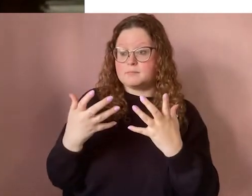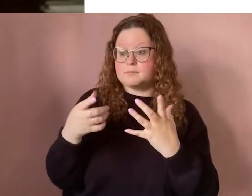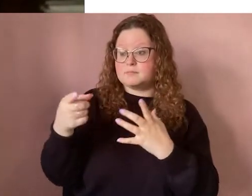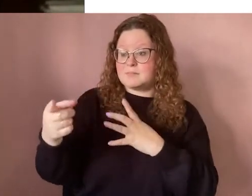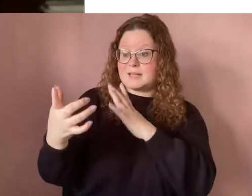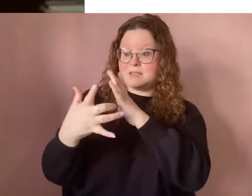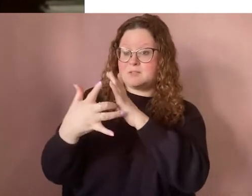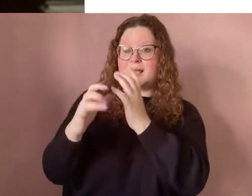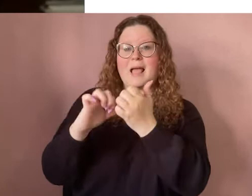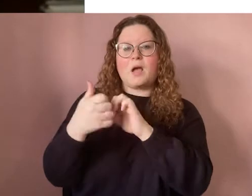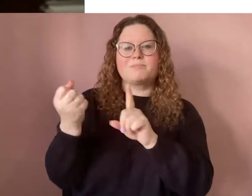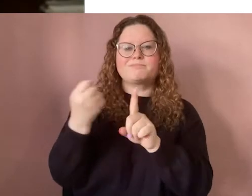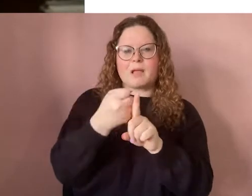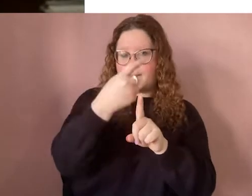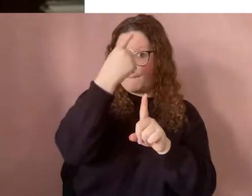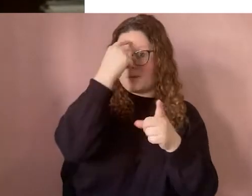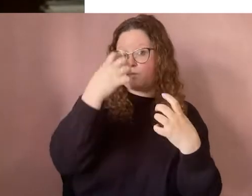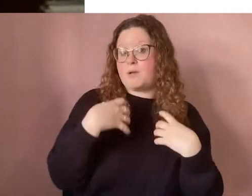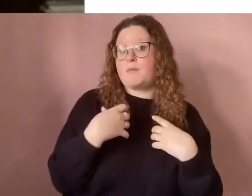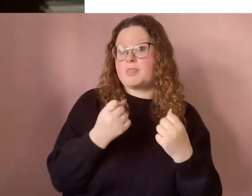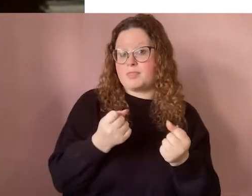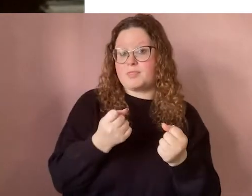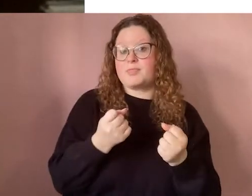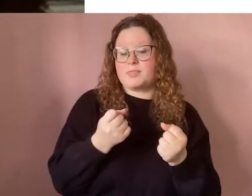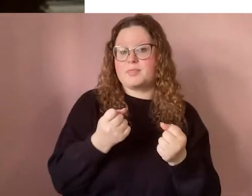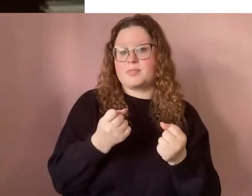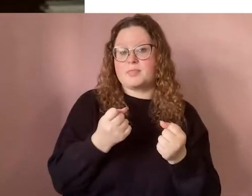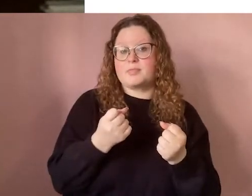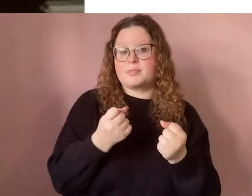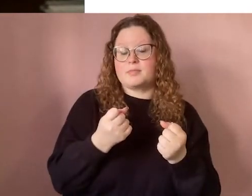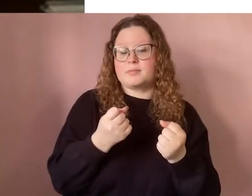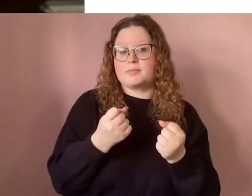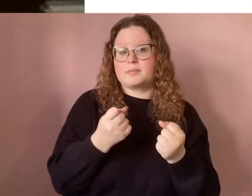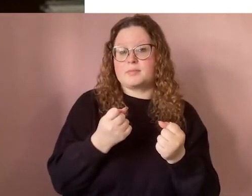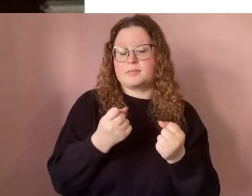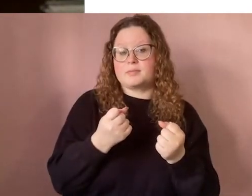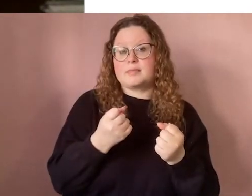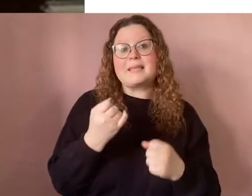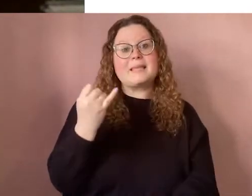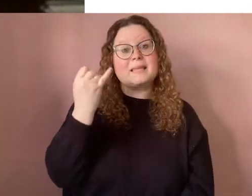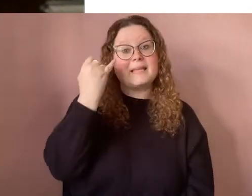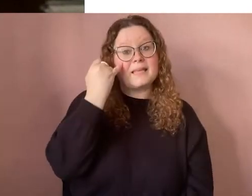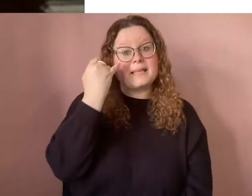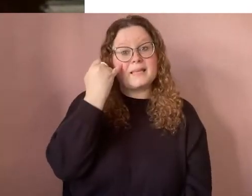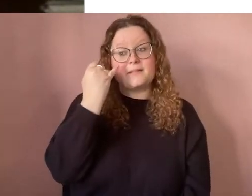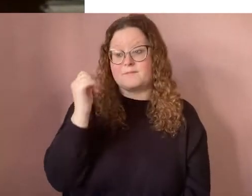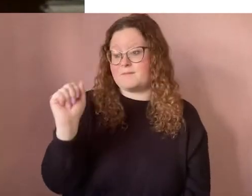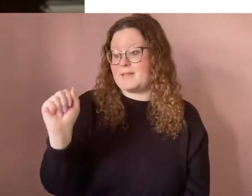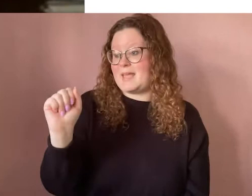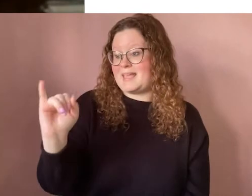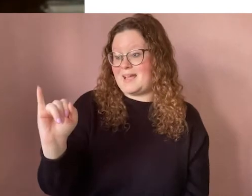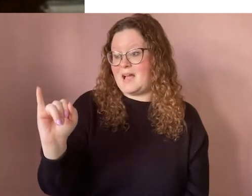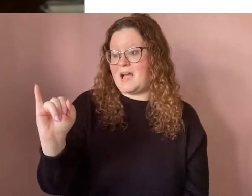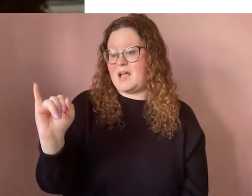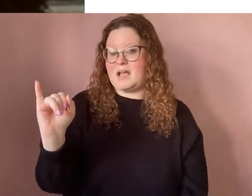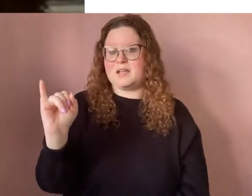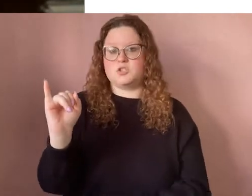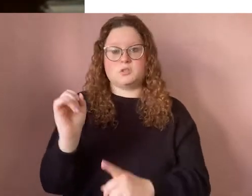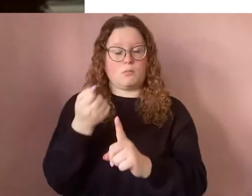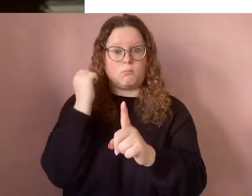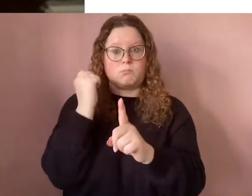risk that artificial intelligence, if it's rapidly infused and infused on a grand